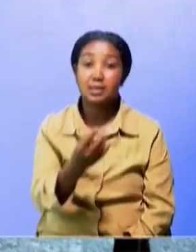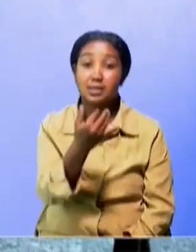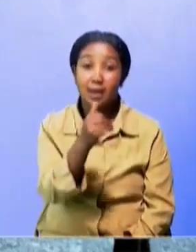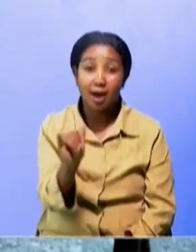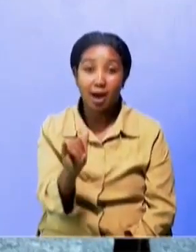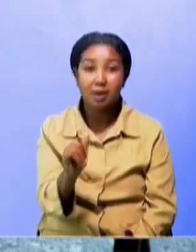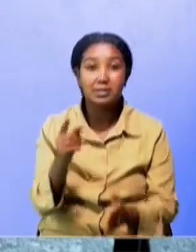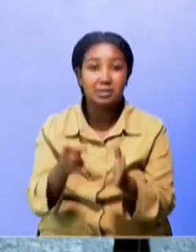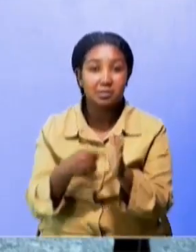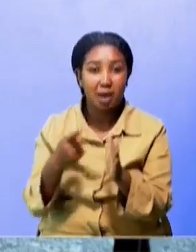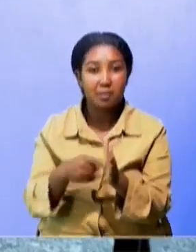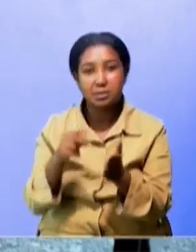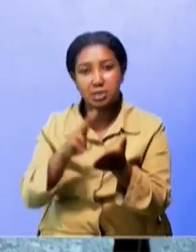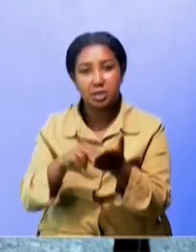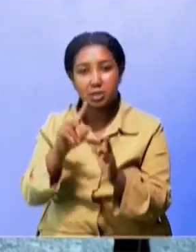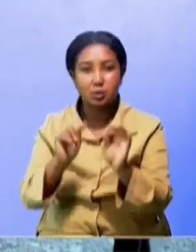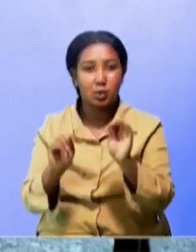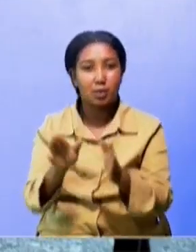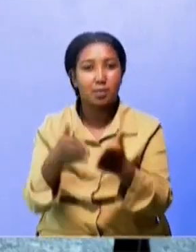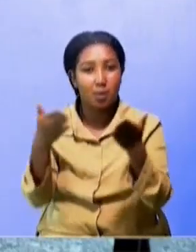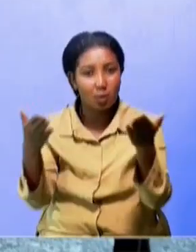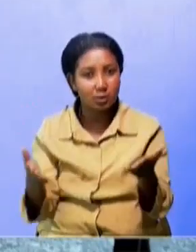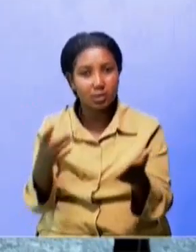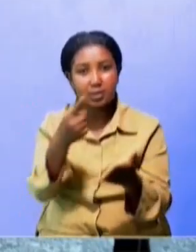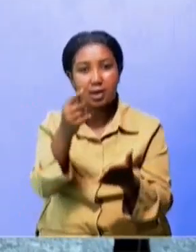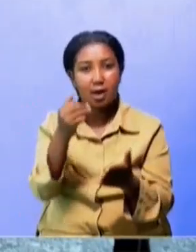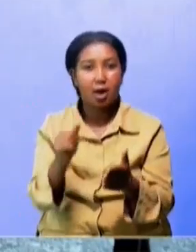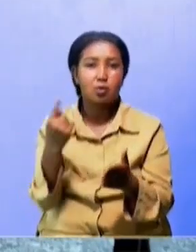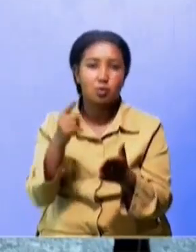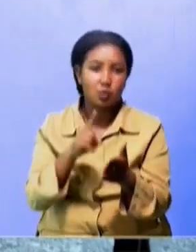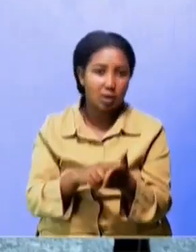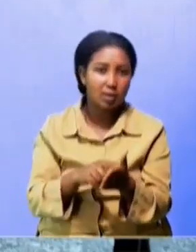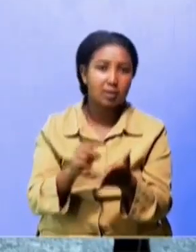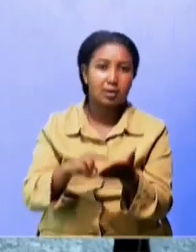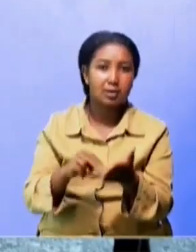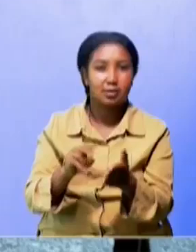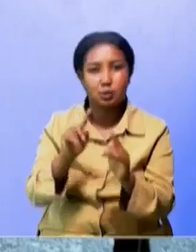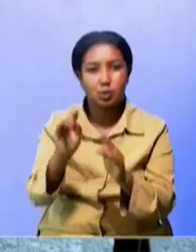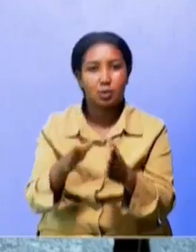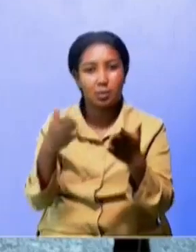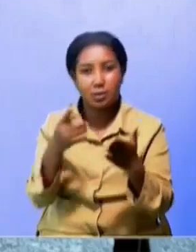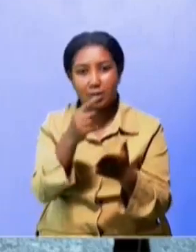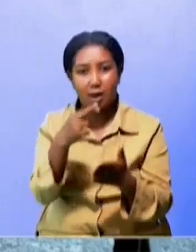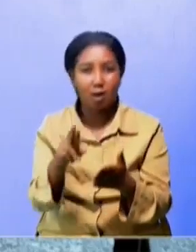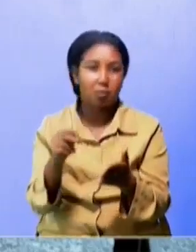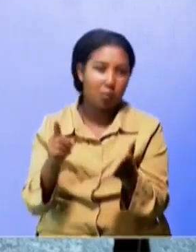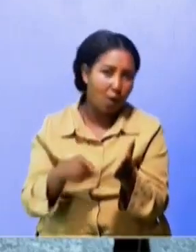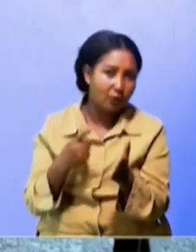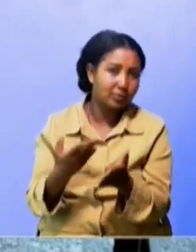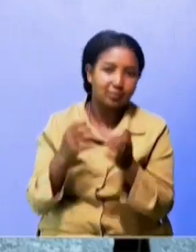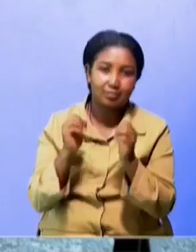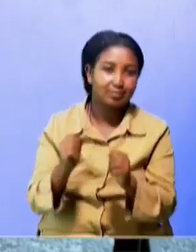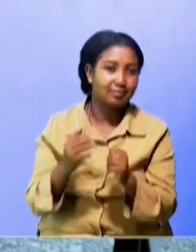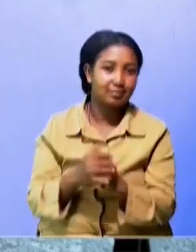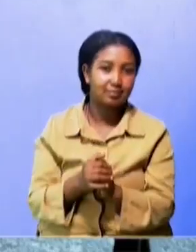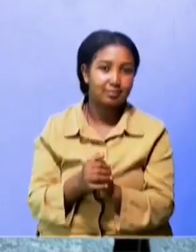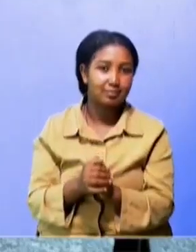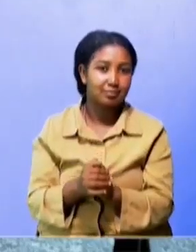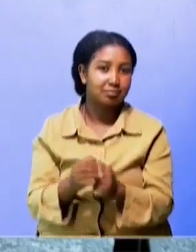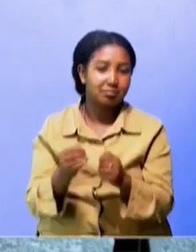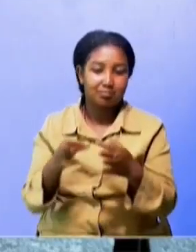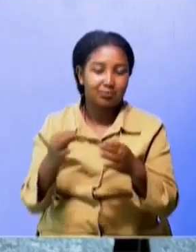are sometimes reading storybooks. They are usually reading storybooks. They are often reading storybooks,